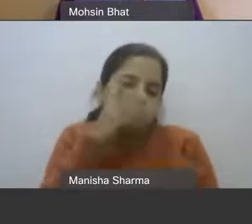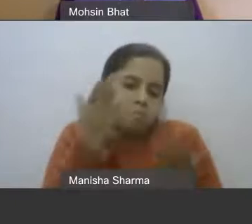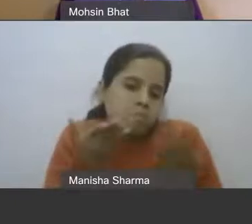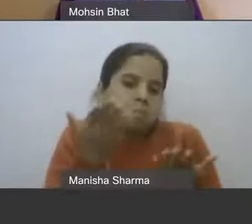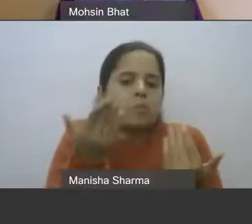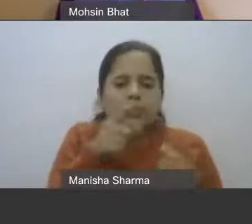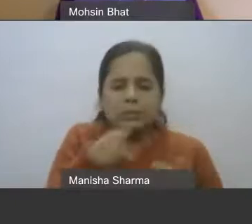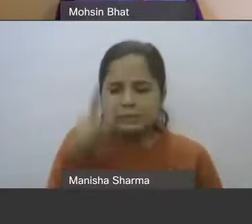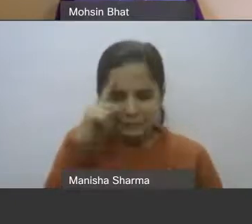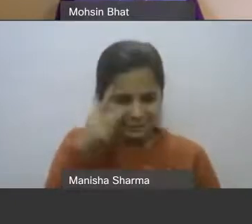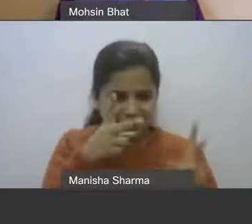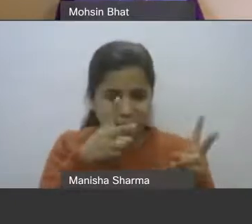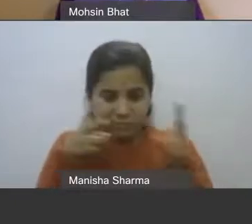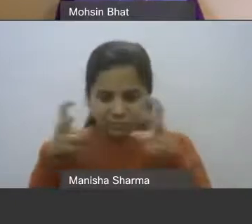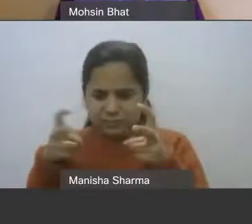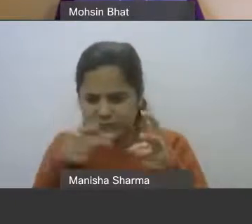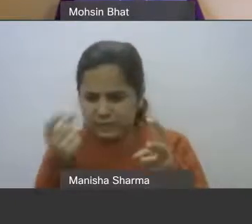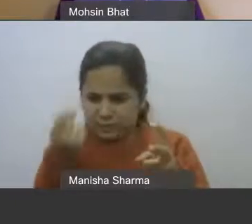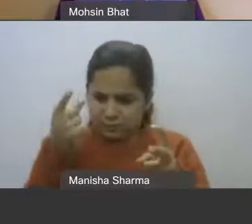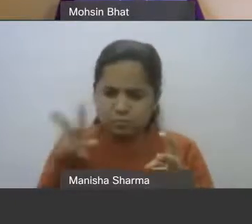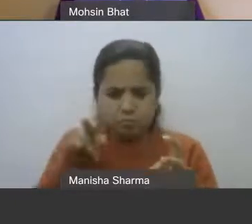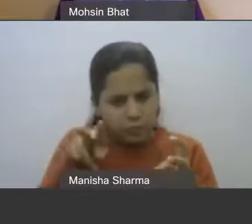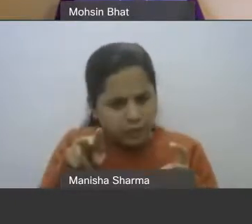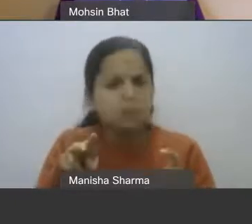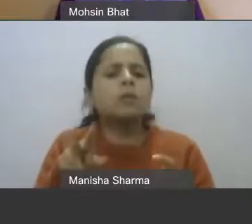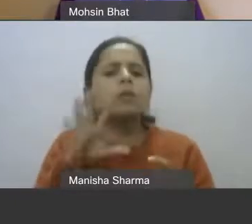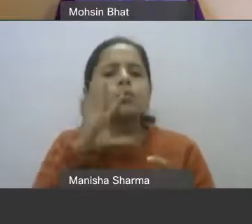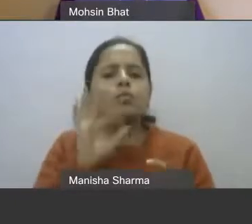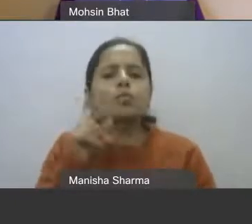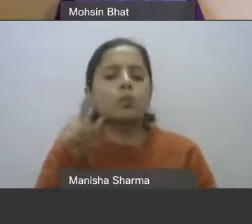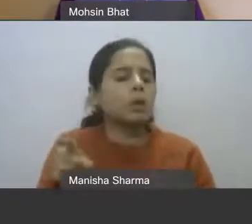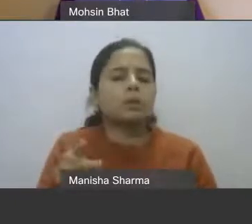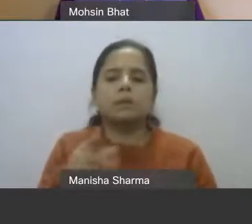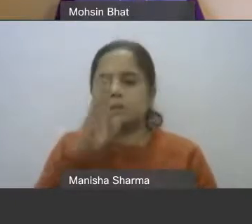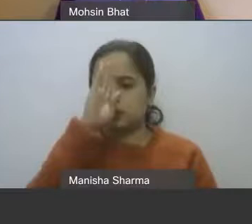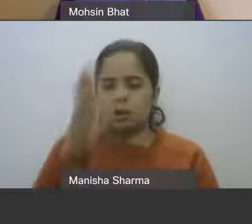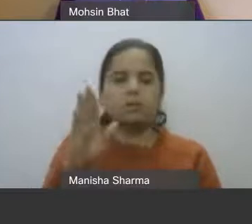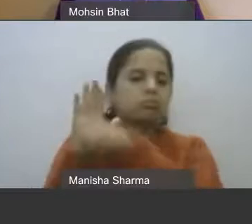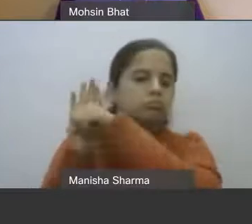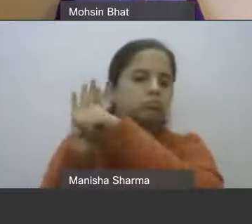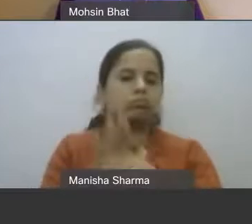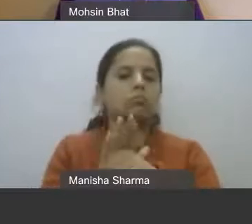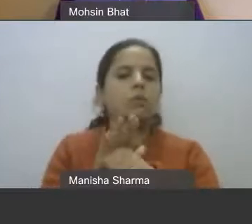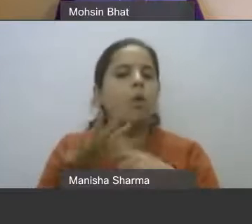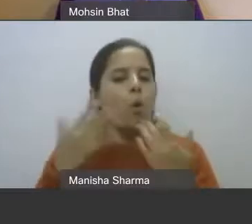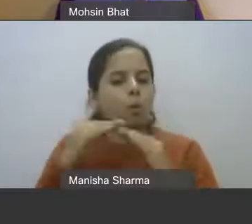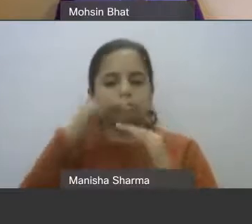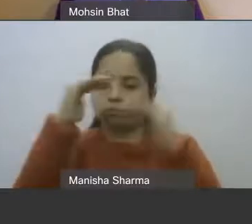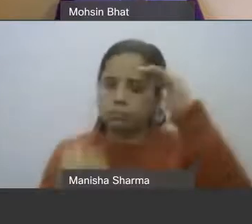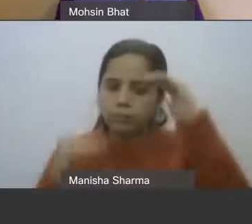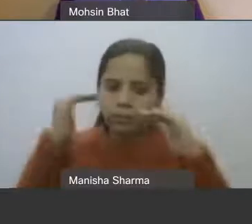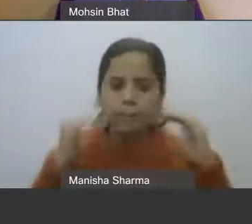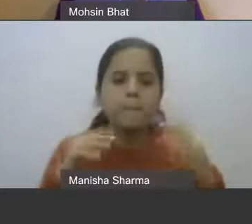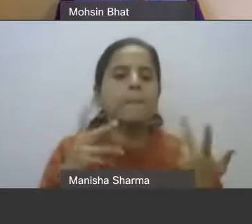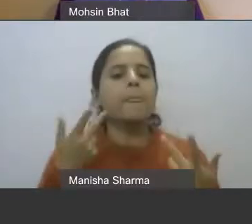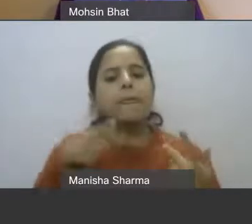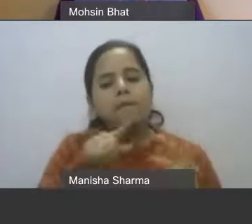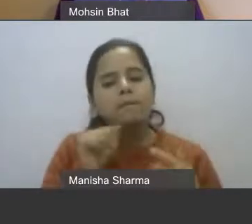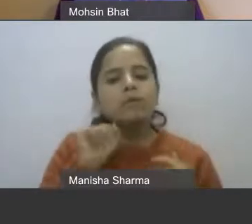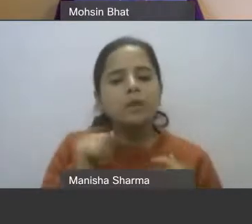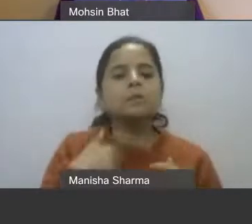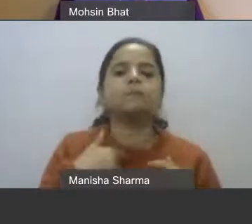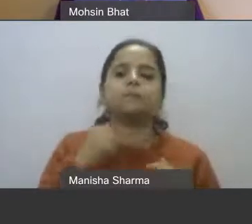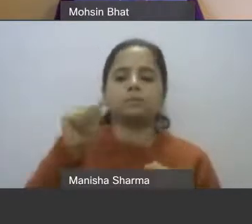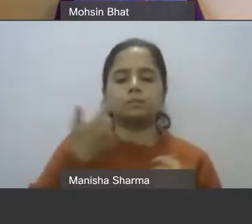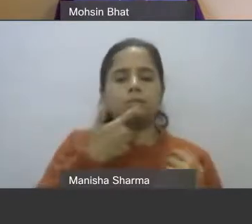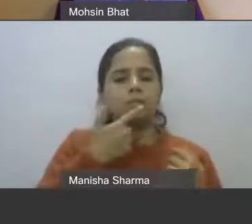in anything in equality. You could take in indirect discrimination under equality. You could take in intersectionality